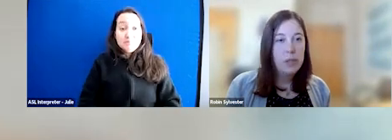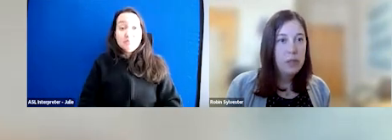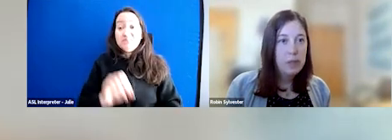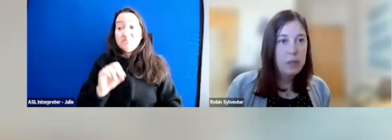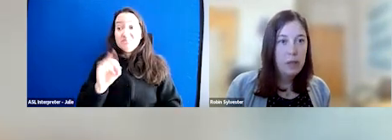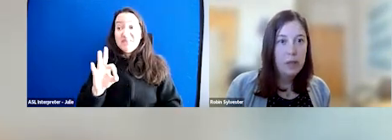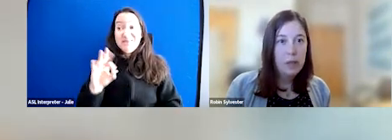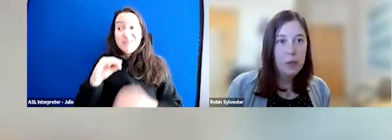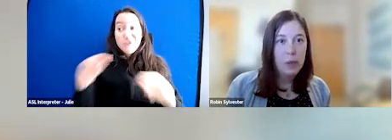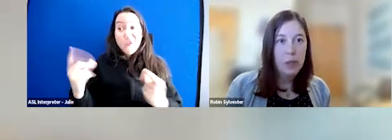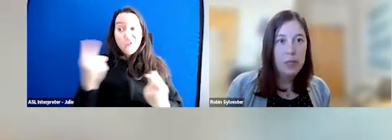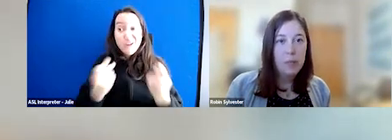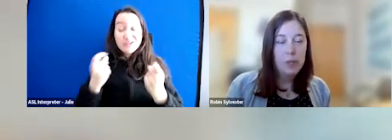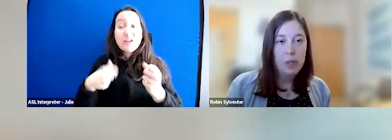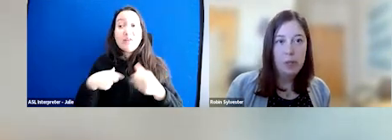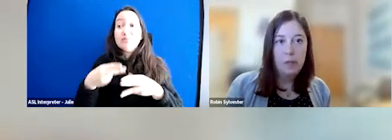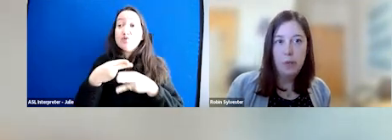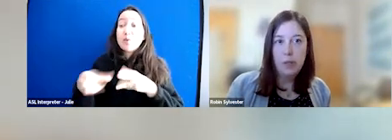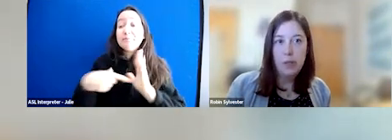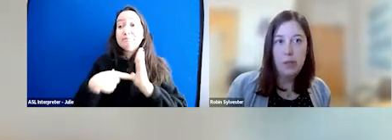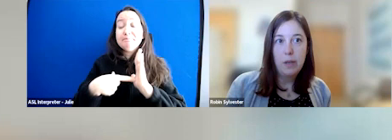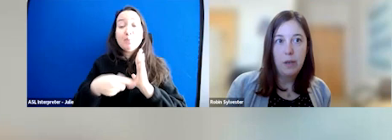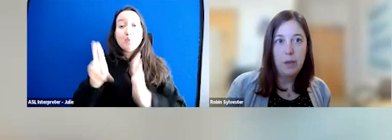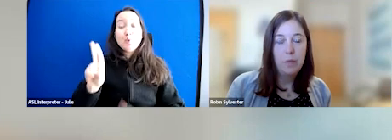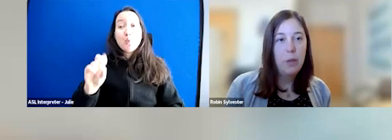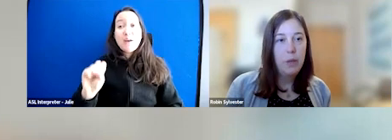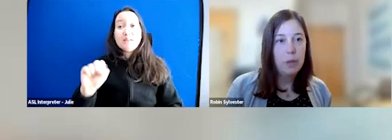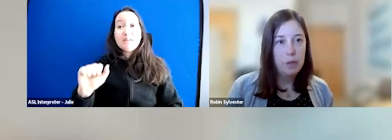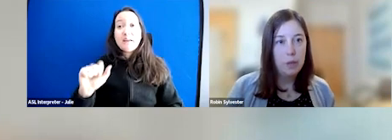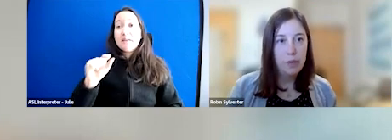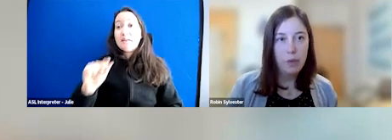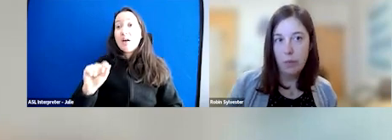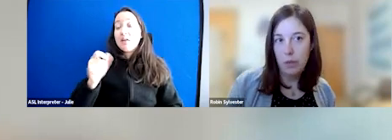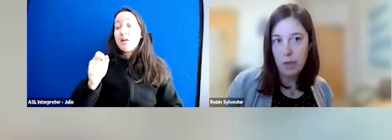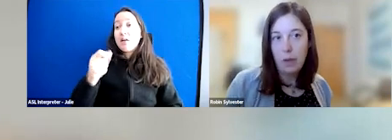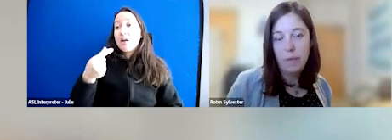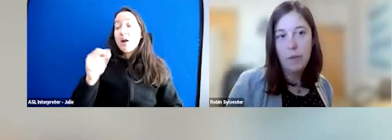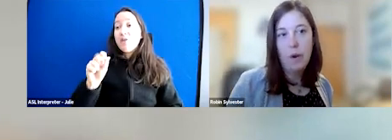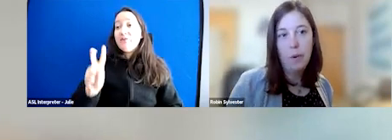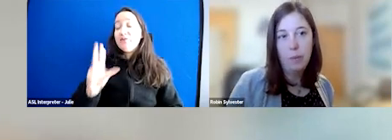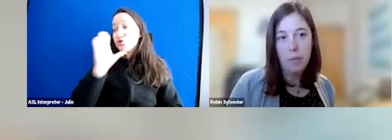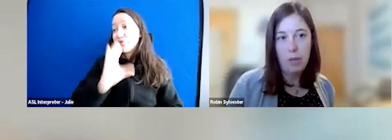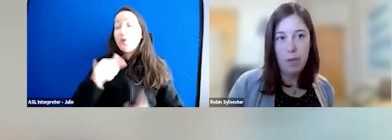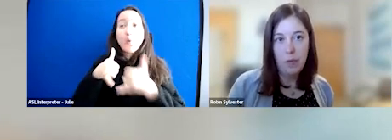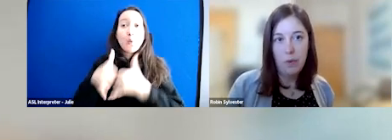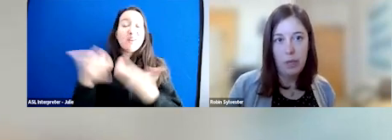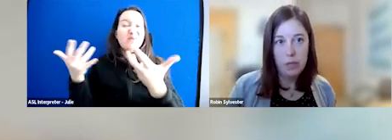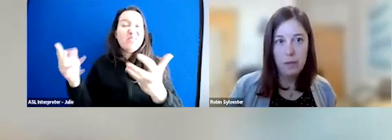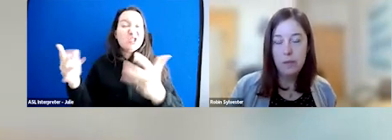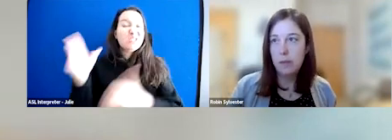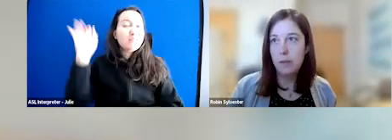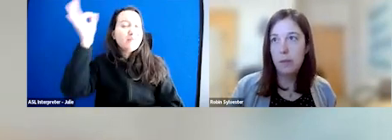no questions, I can also do a quick demonstration of USA.gov where you can search for awards that have already been made by